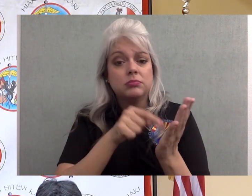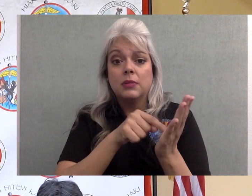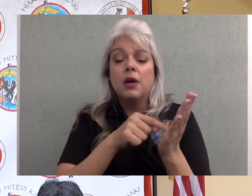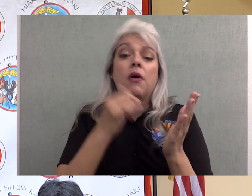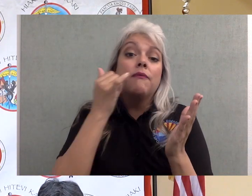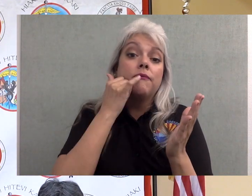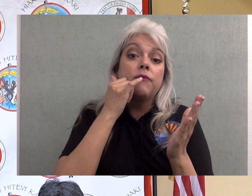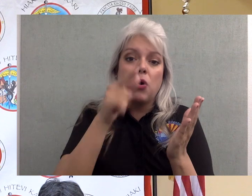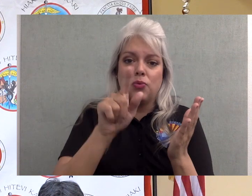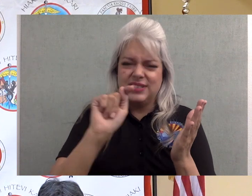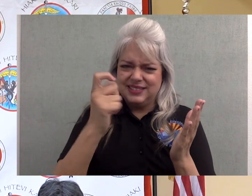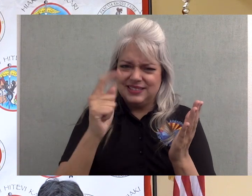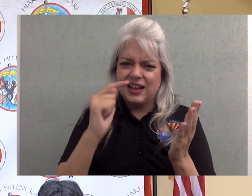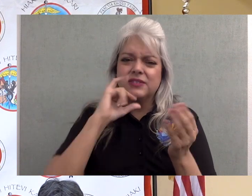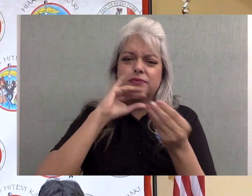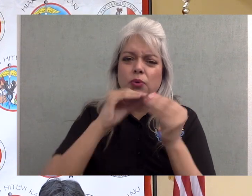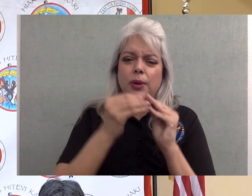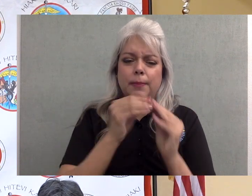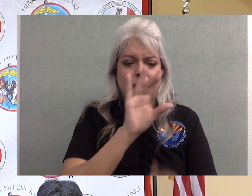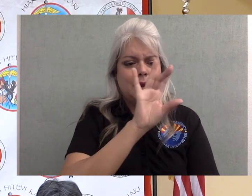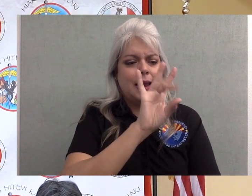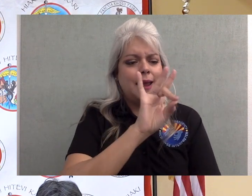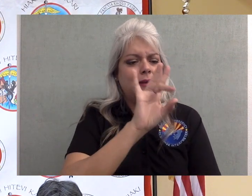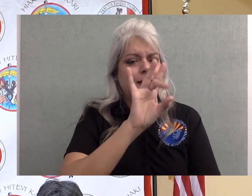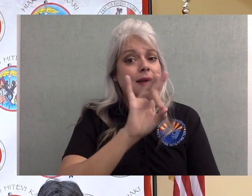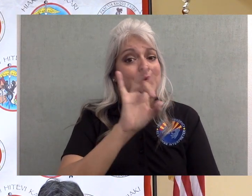PY Tribe to